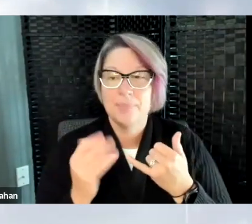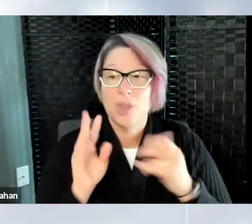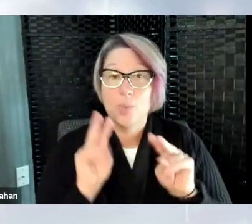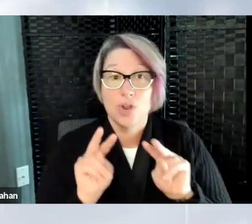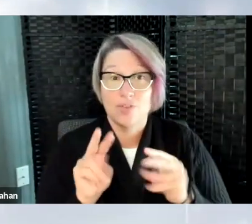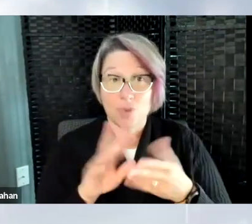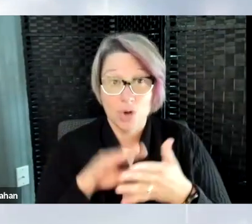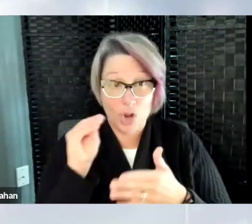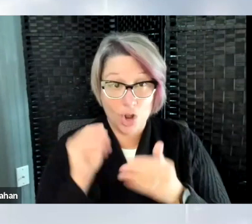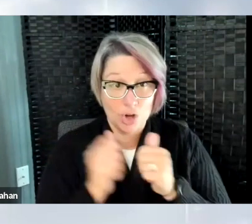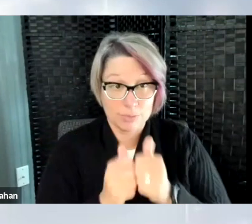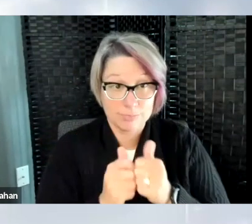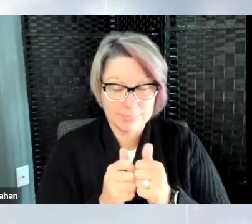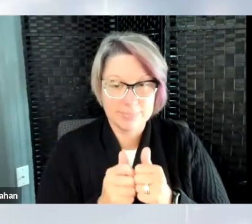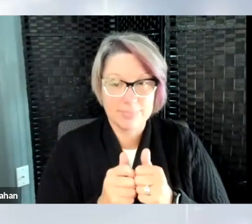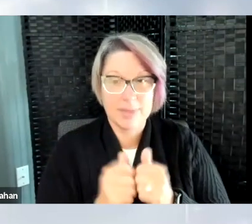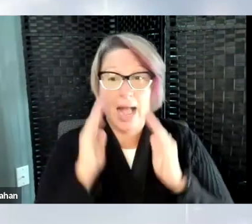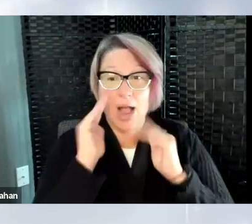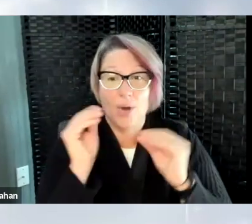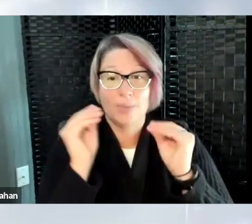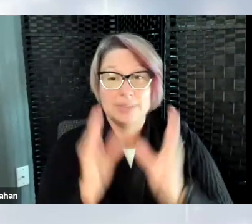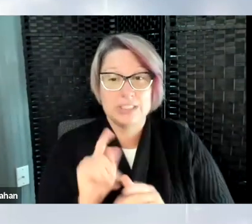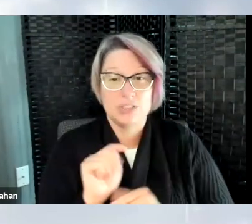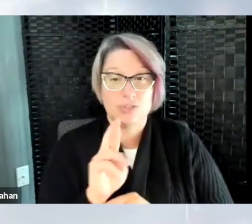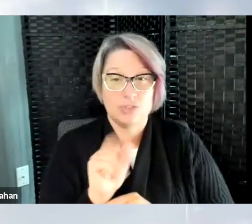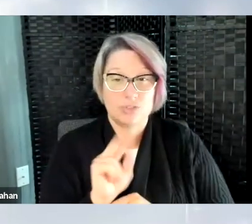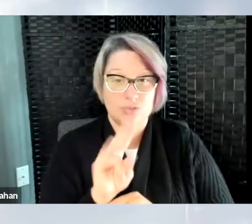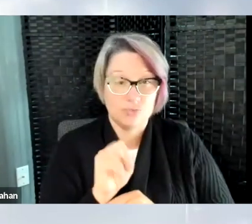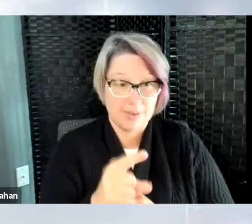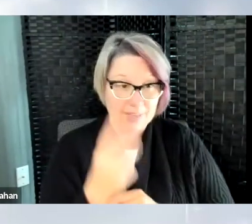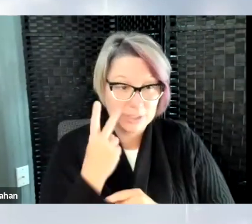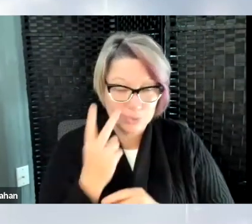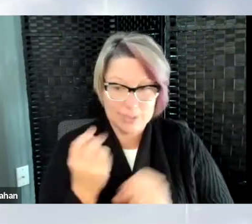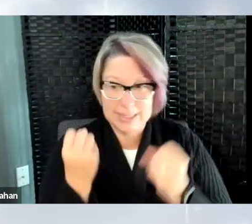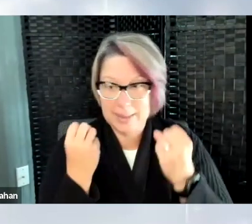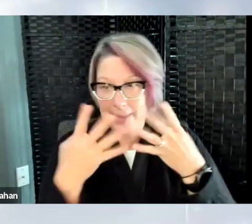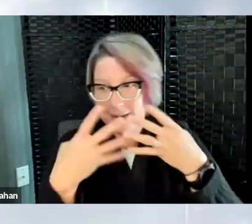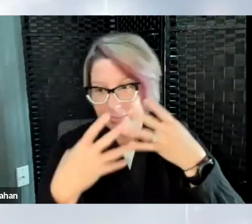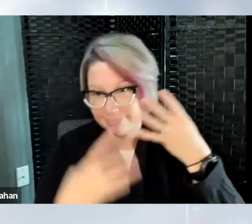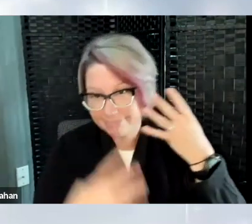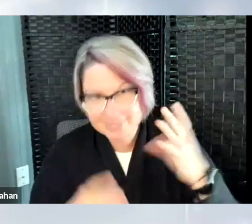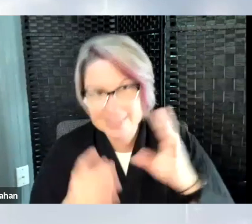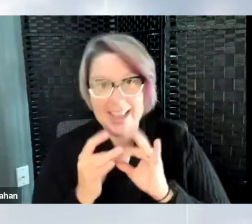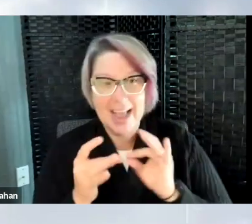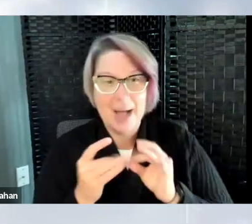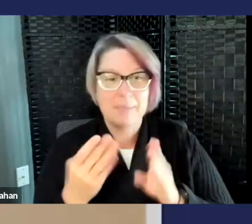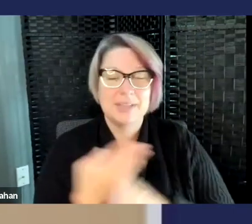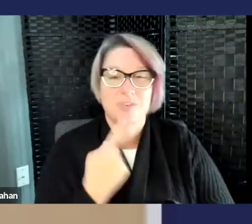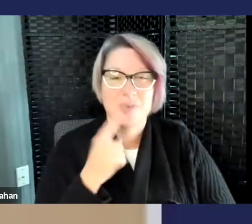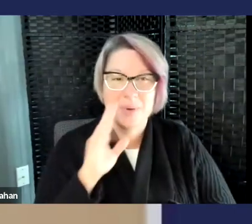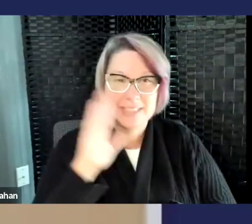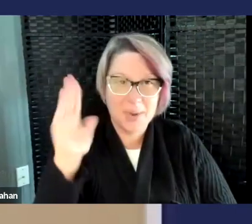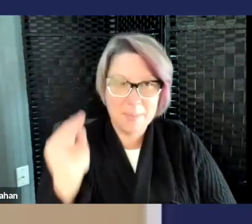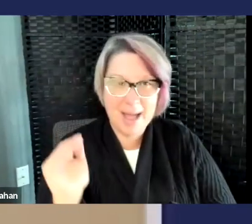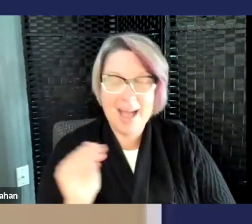with you there. I hope, Teacher Travis, you see all of the wonderful comments that you're getting in the program before we say goodbye. I do. And